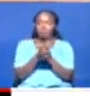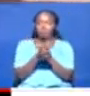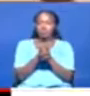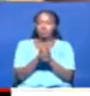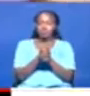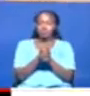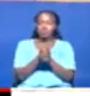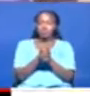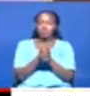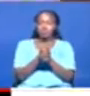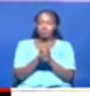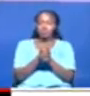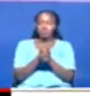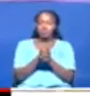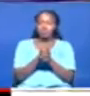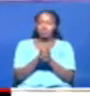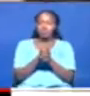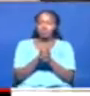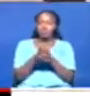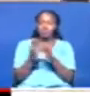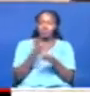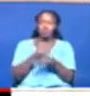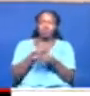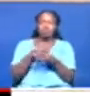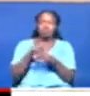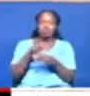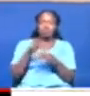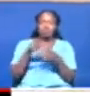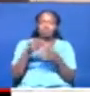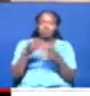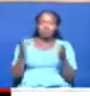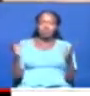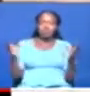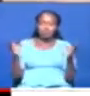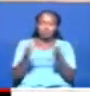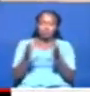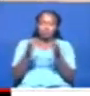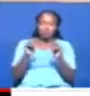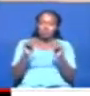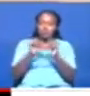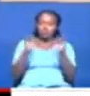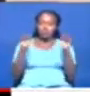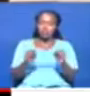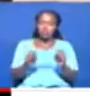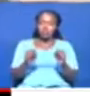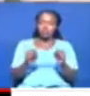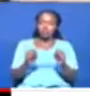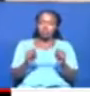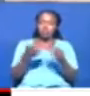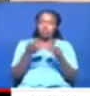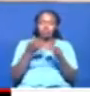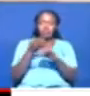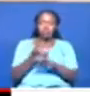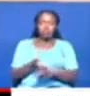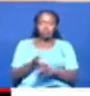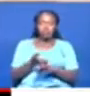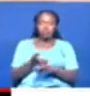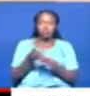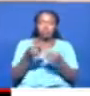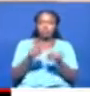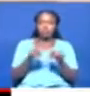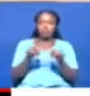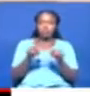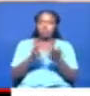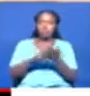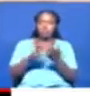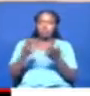As currently constituted, the National Handball League system doesn't have a lower tier, hence difficulties in implementing promotion relegation of teams, but that